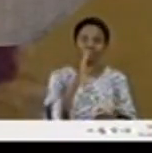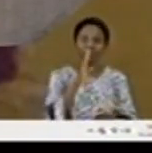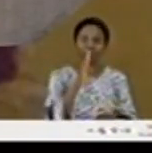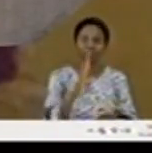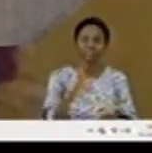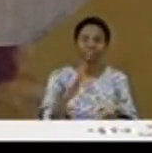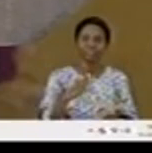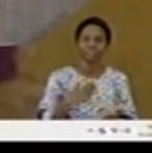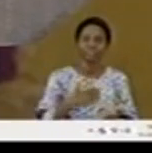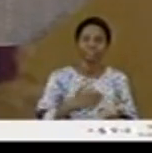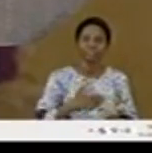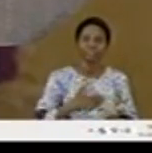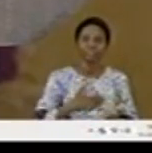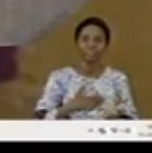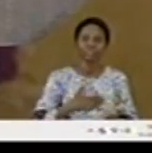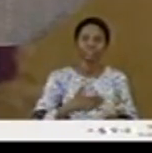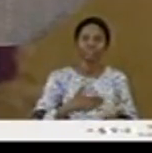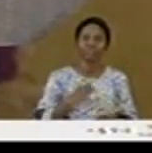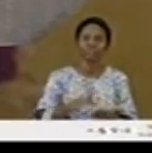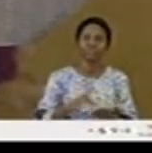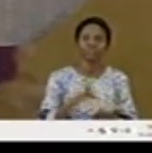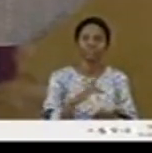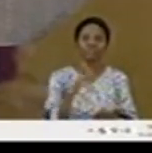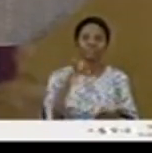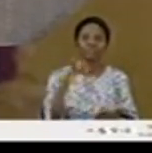my glory